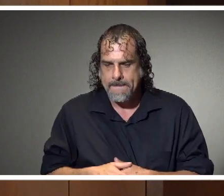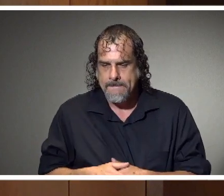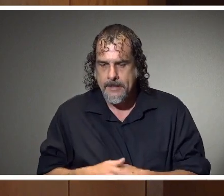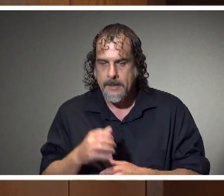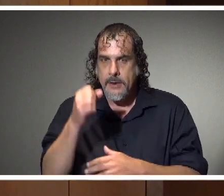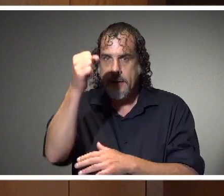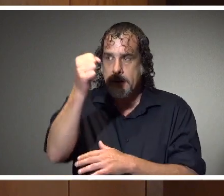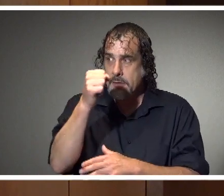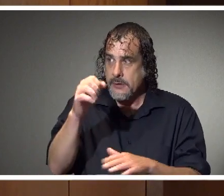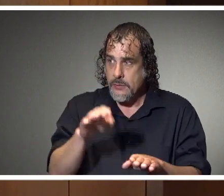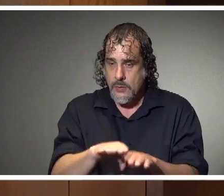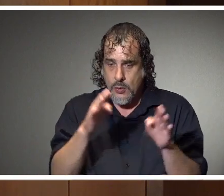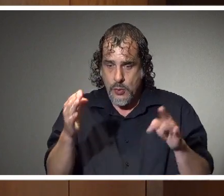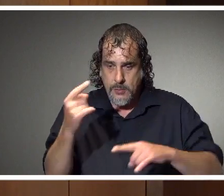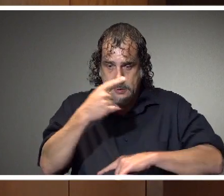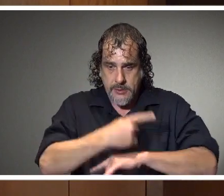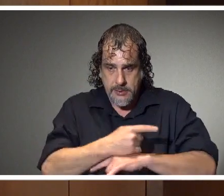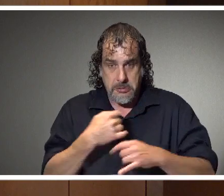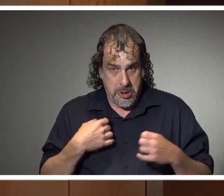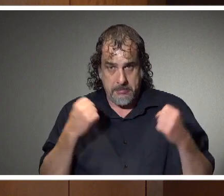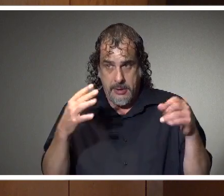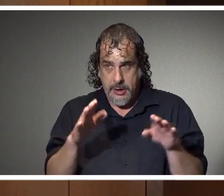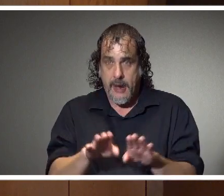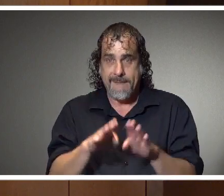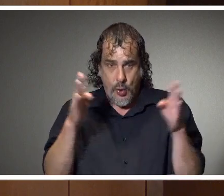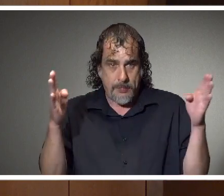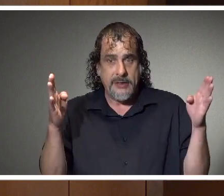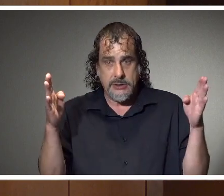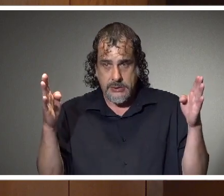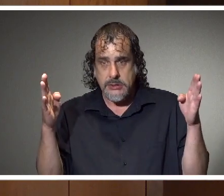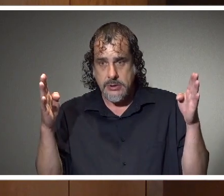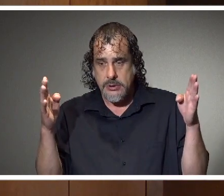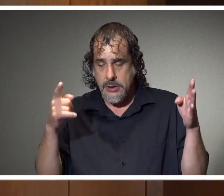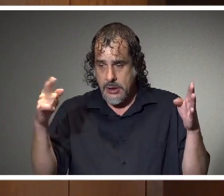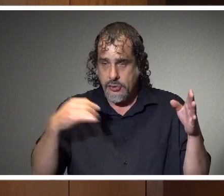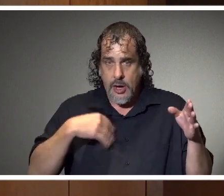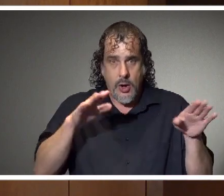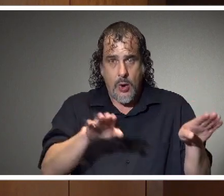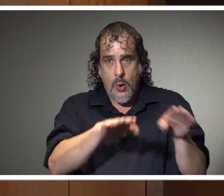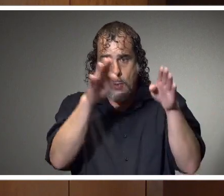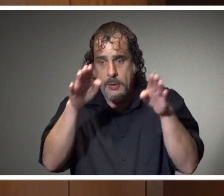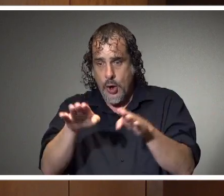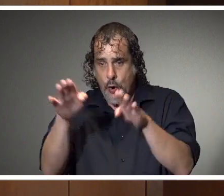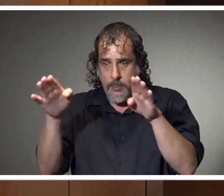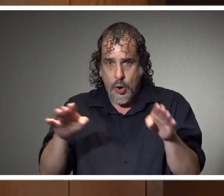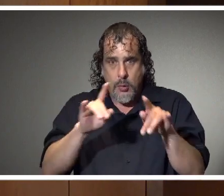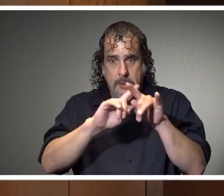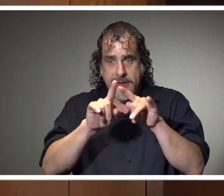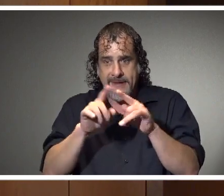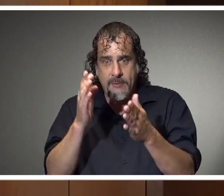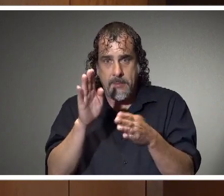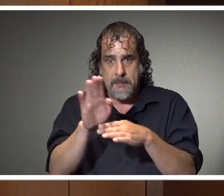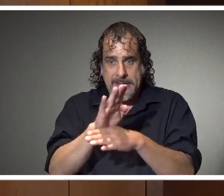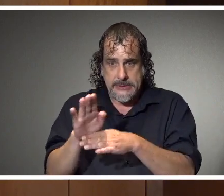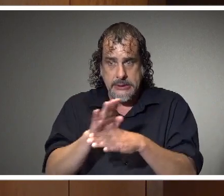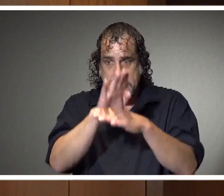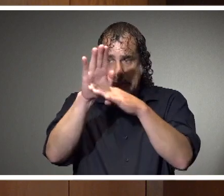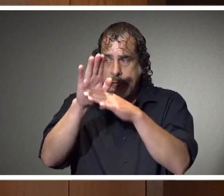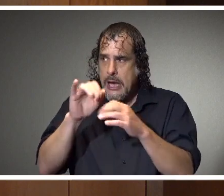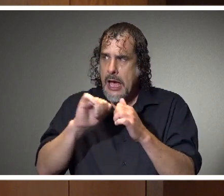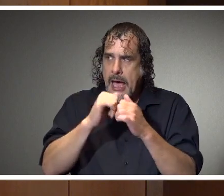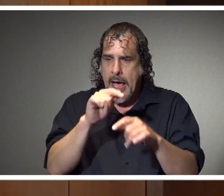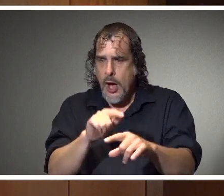casinos were allowed to reopen today, and many have. As y'all have opened up each sector of the economy, how